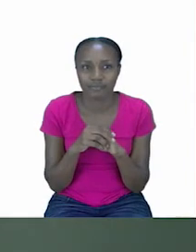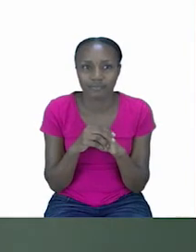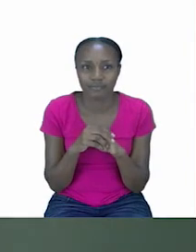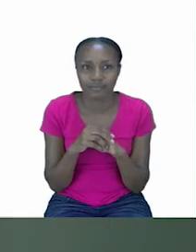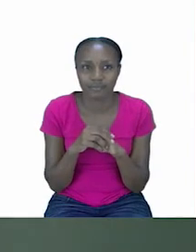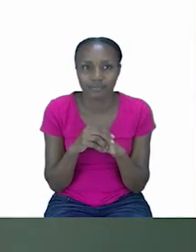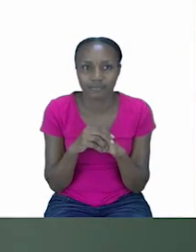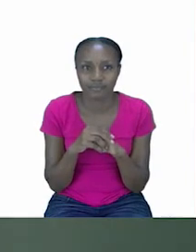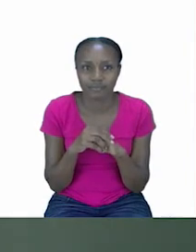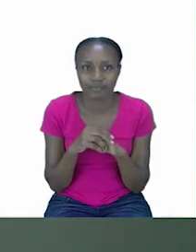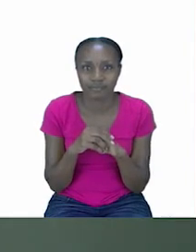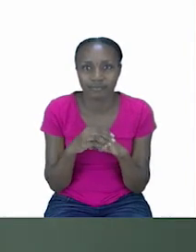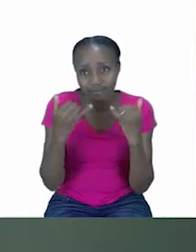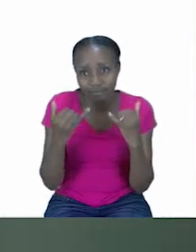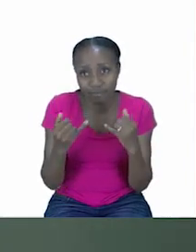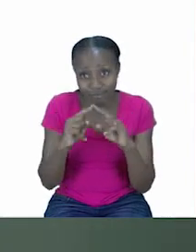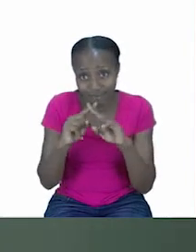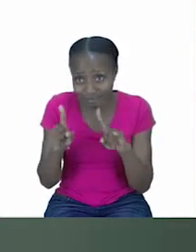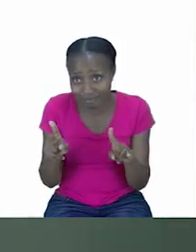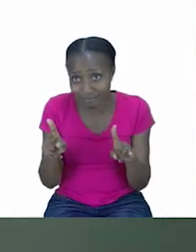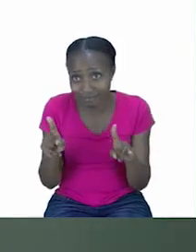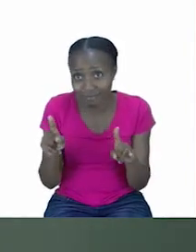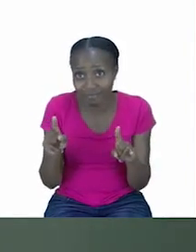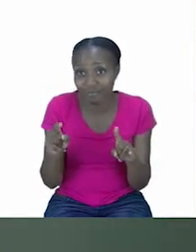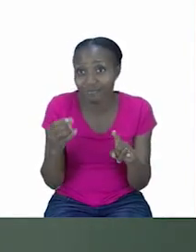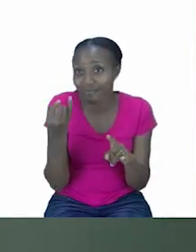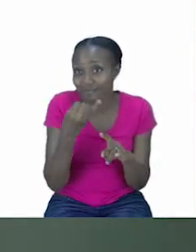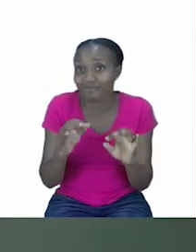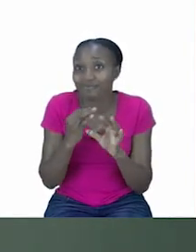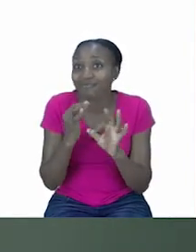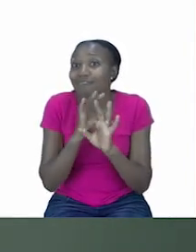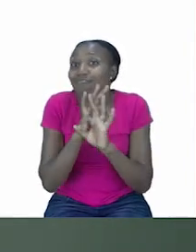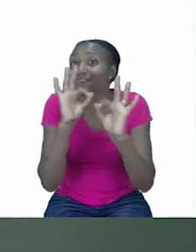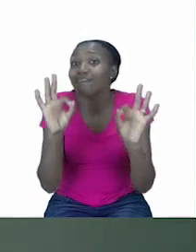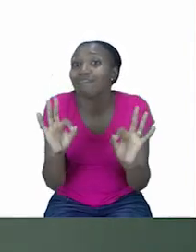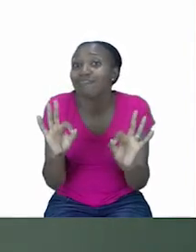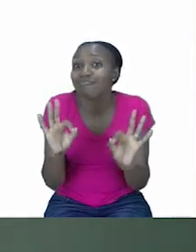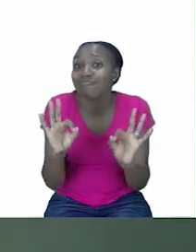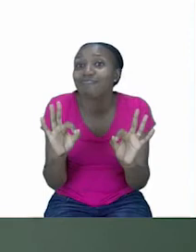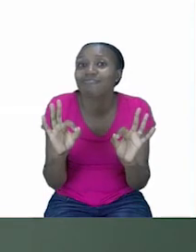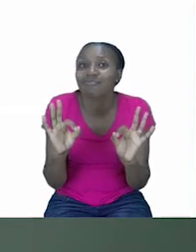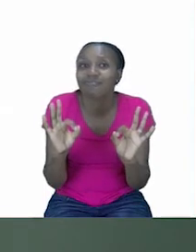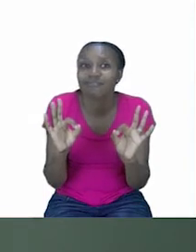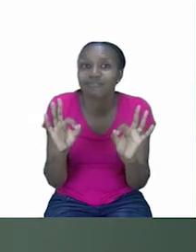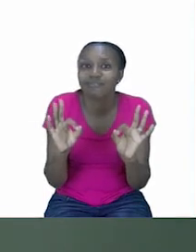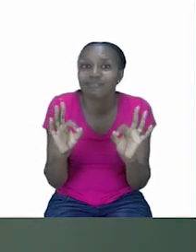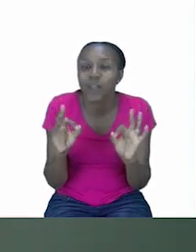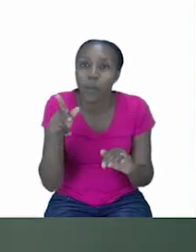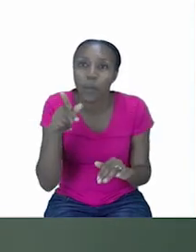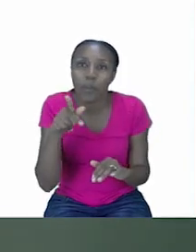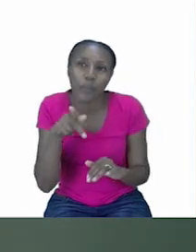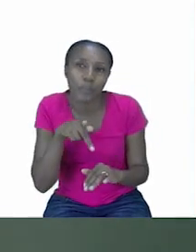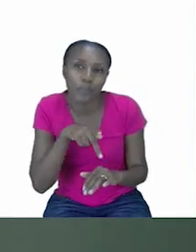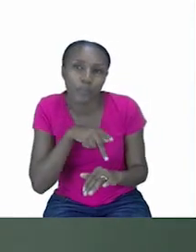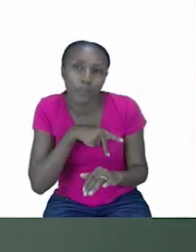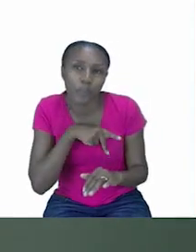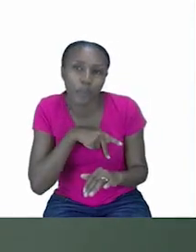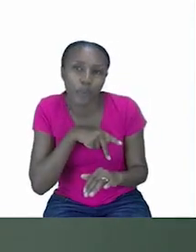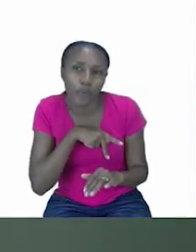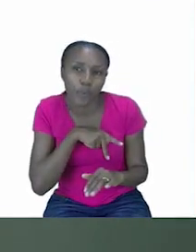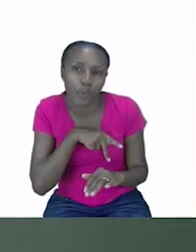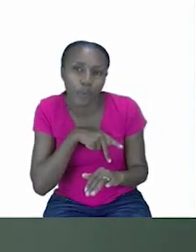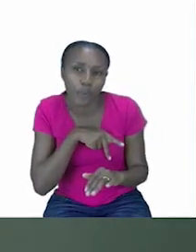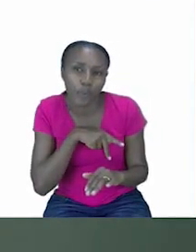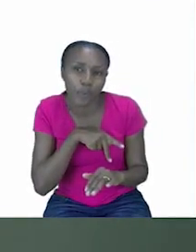it differently this time. I want to use purple.